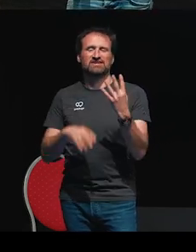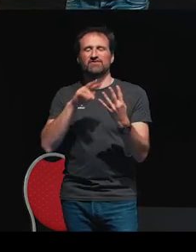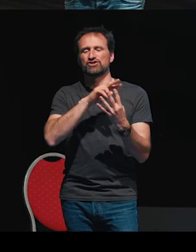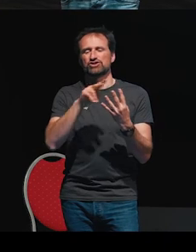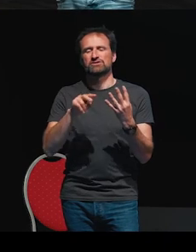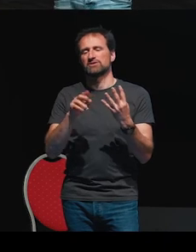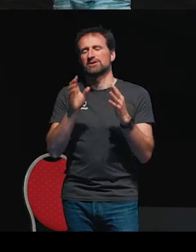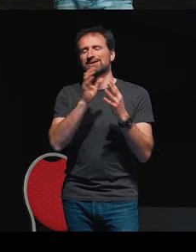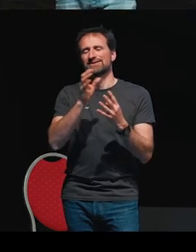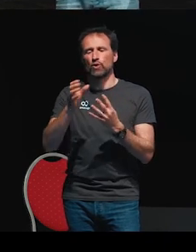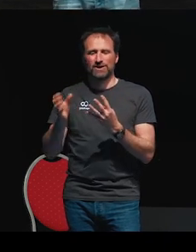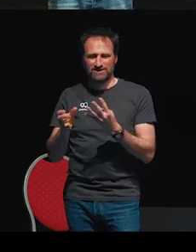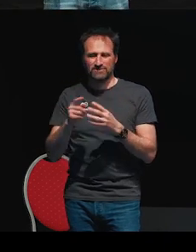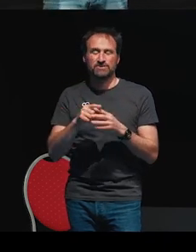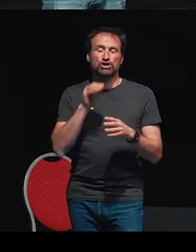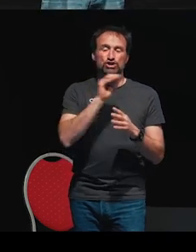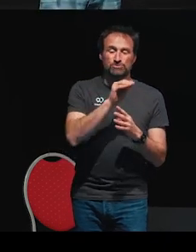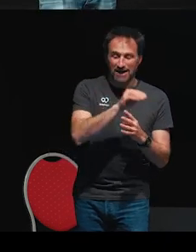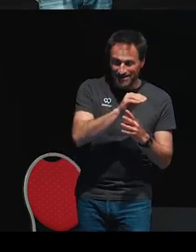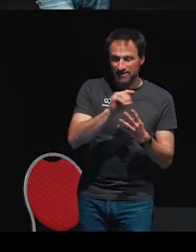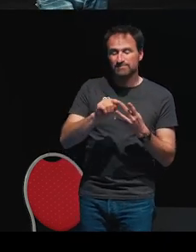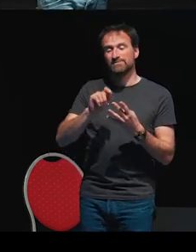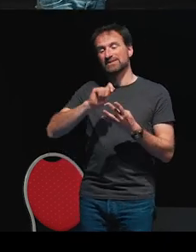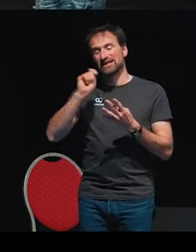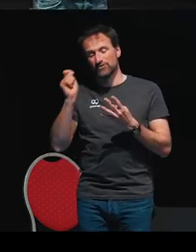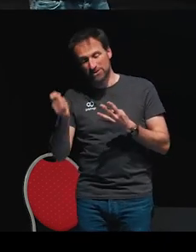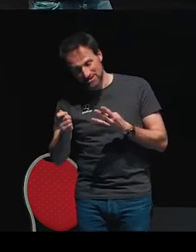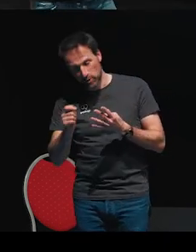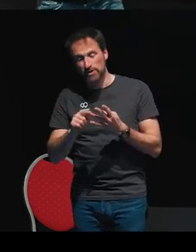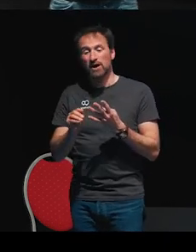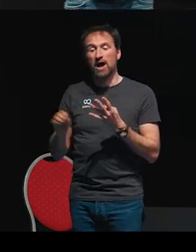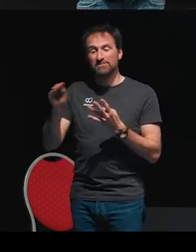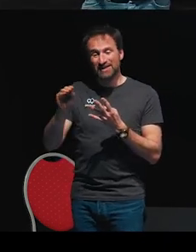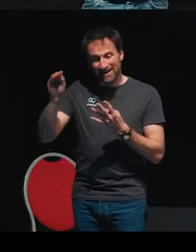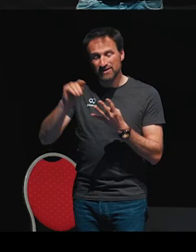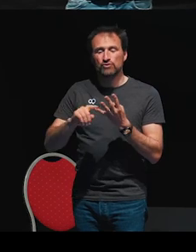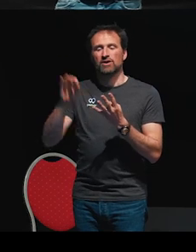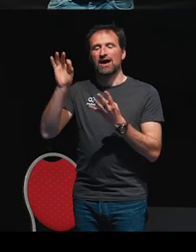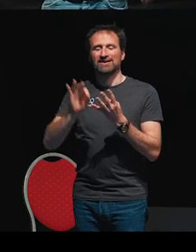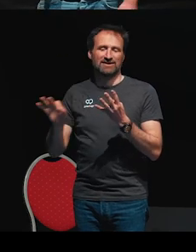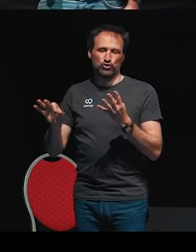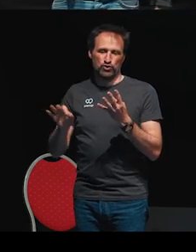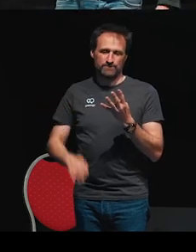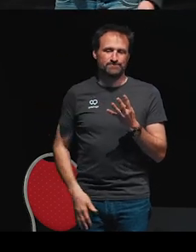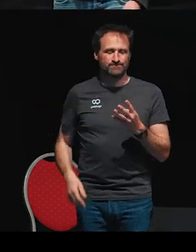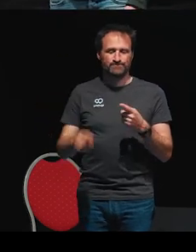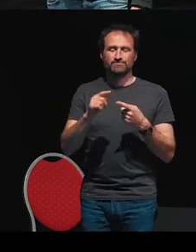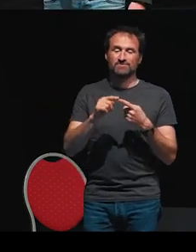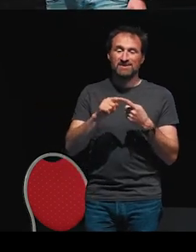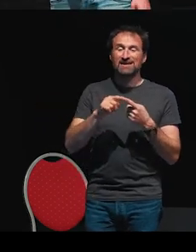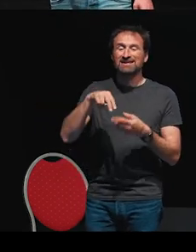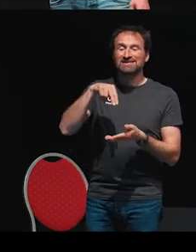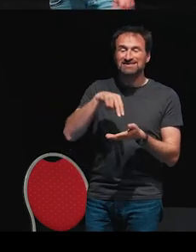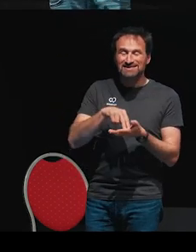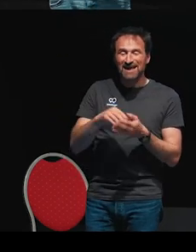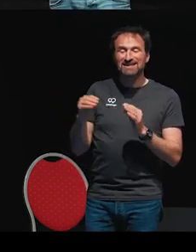storage, transformation, updates, and architecture. Let's start with state storage, and